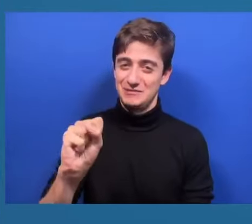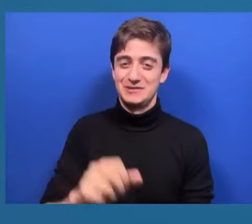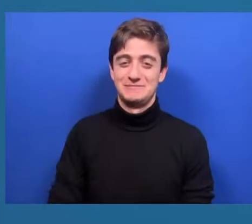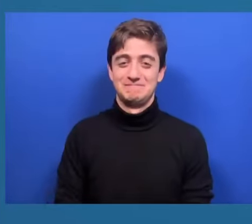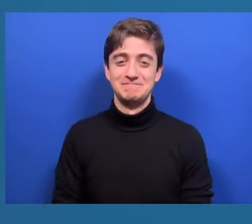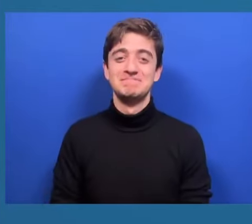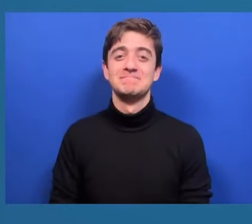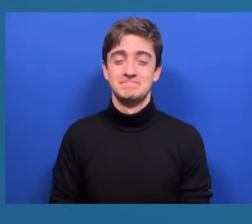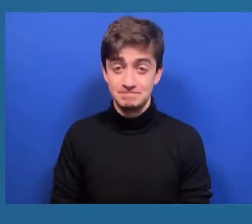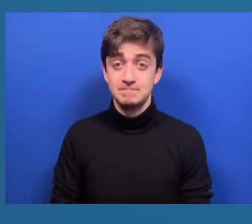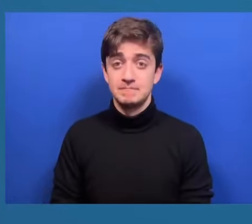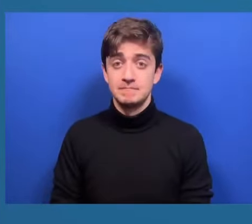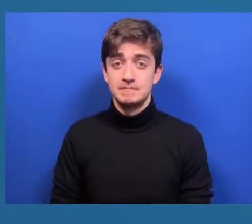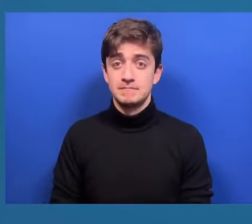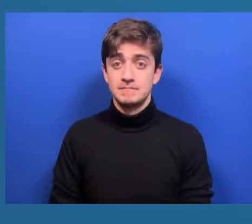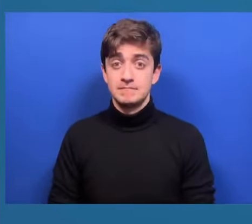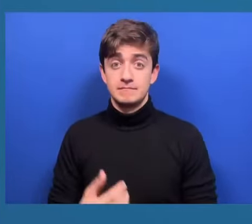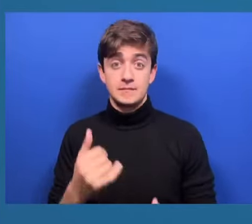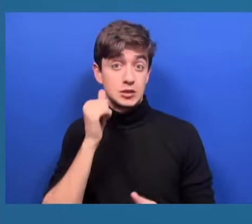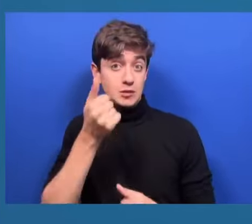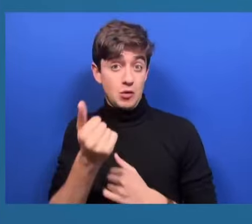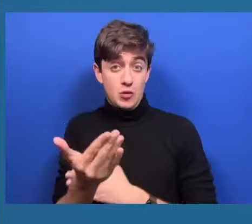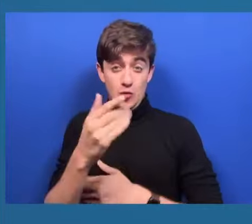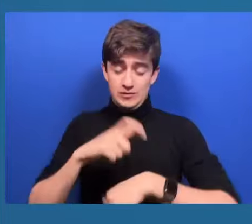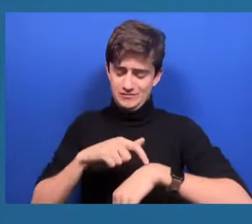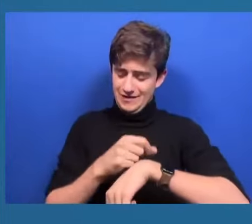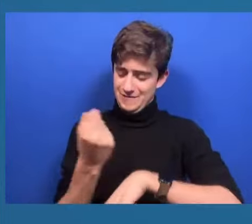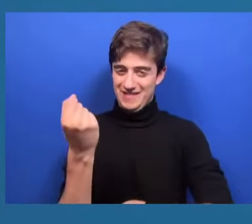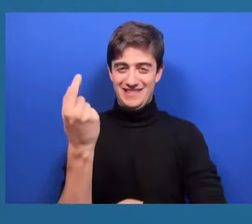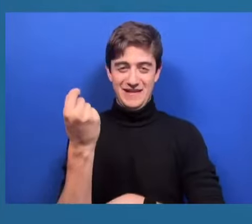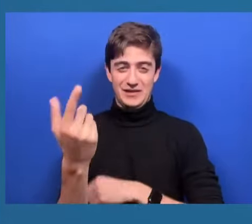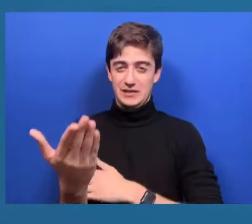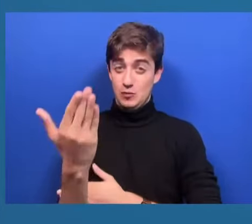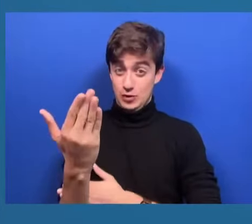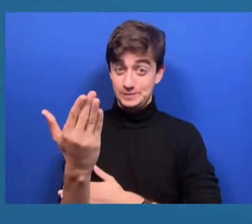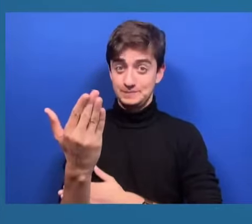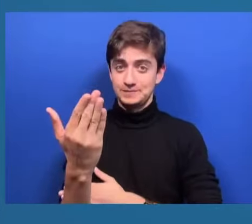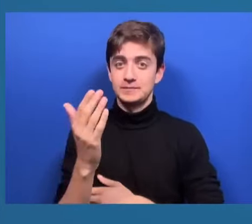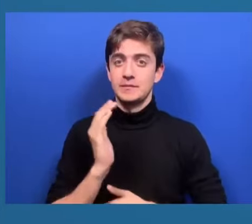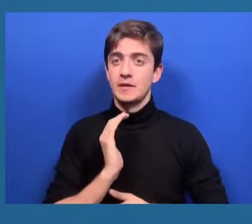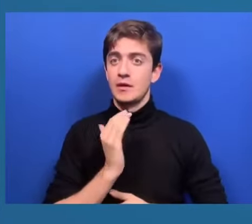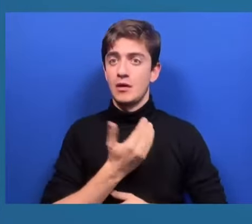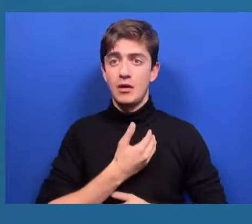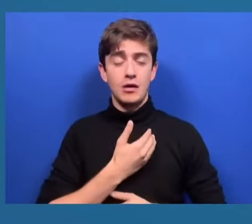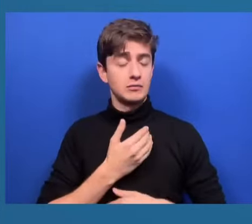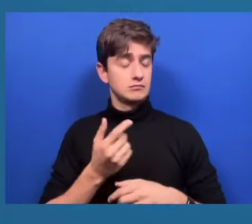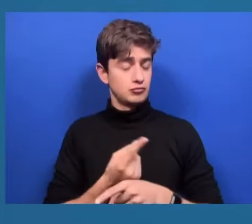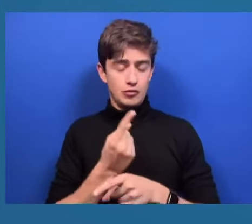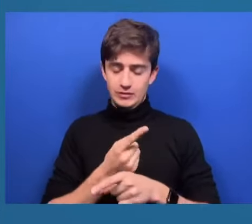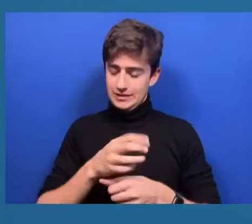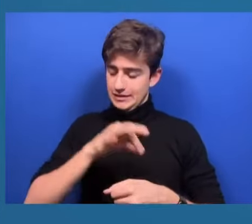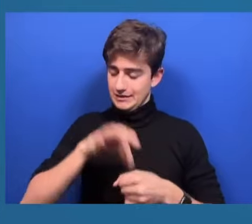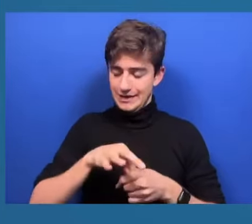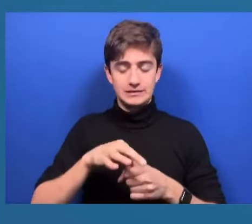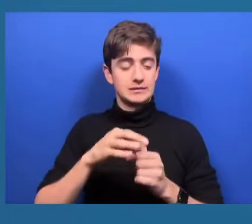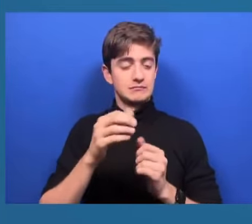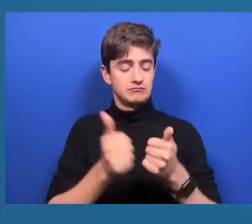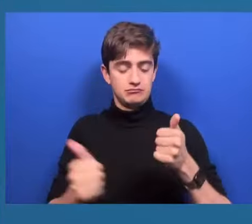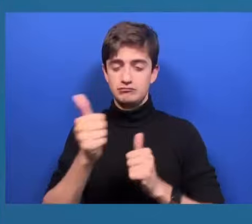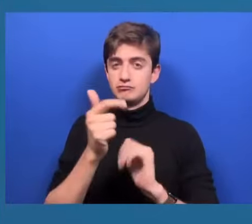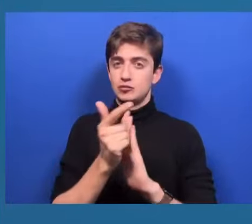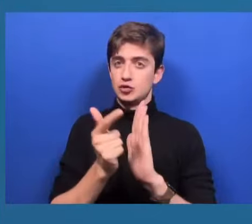At precisely 11 a.m. tomorrow morning, our duly elected Attorney General, Tish